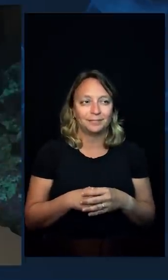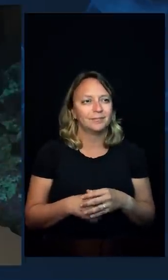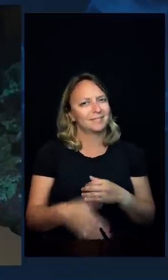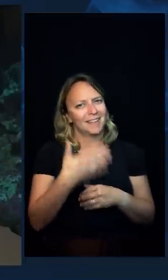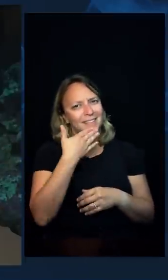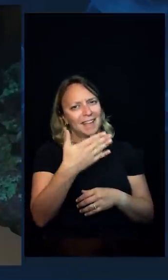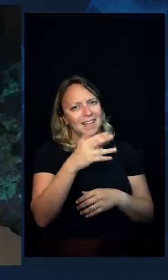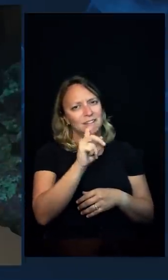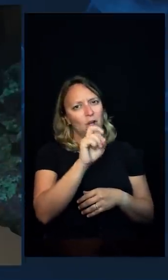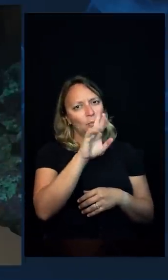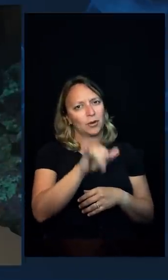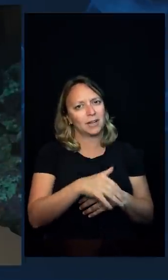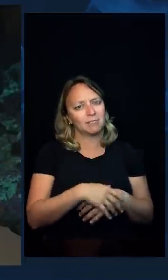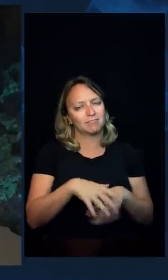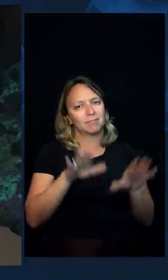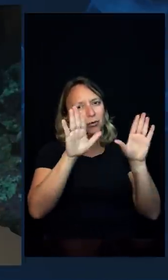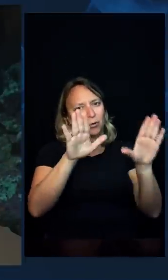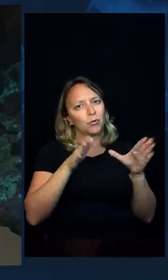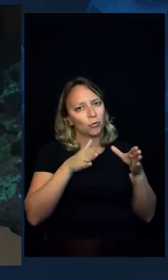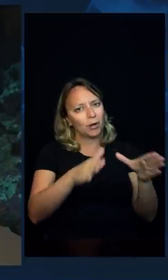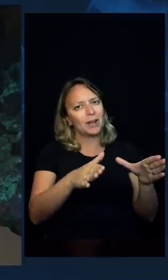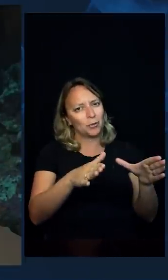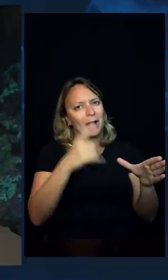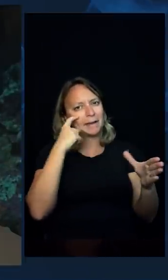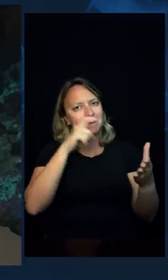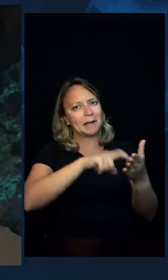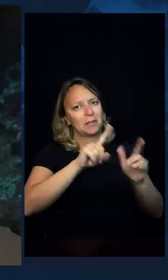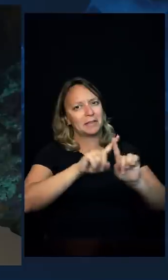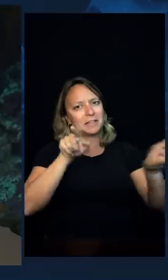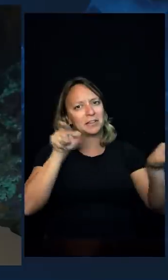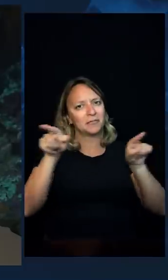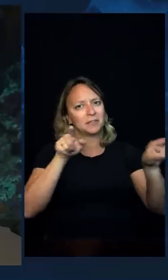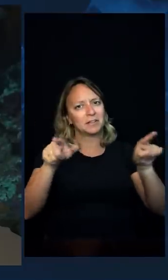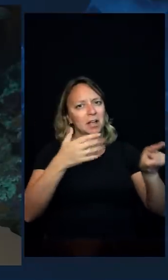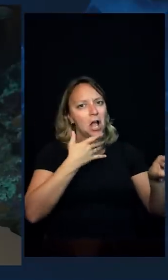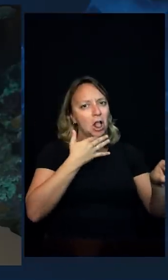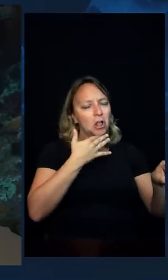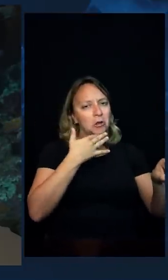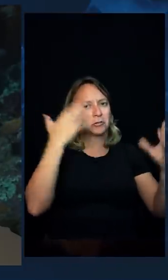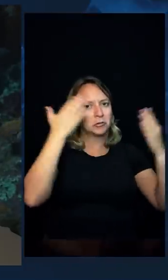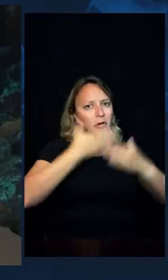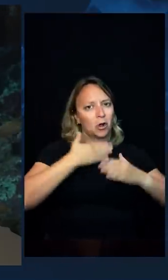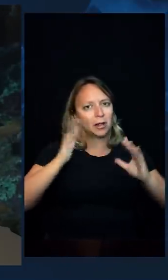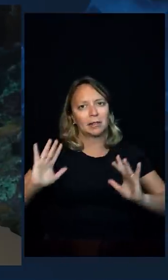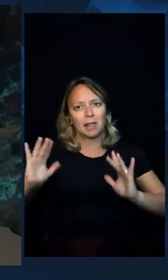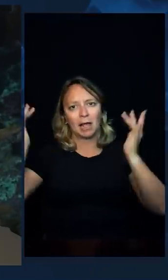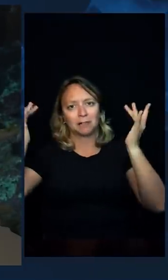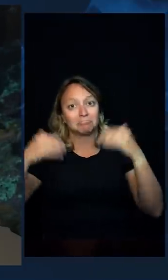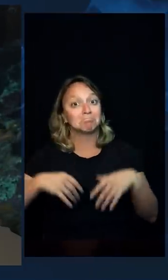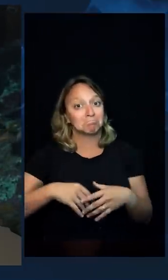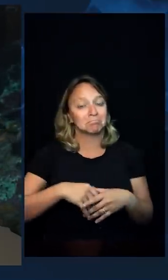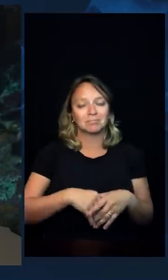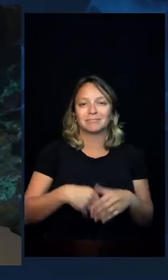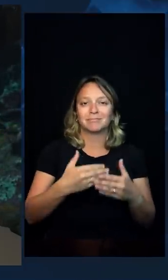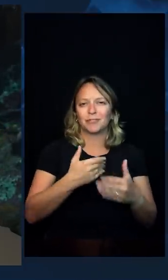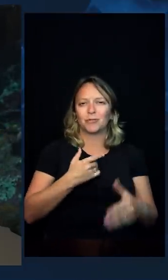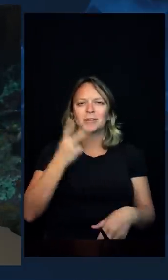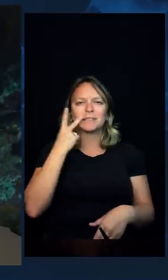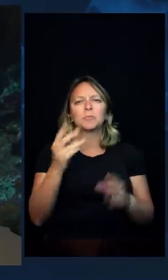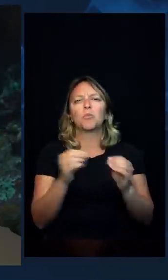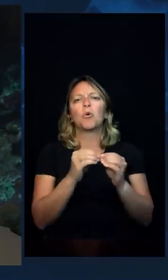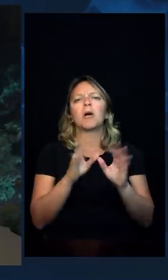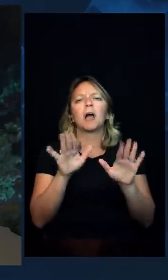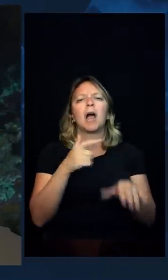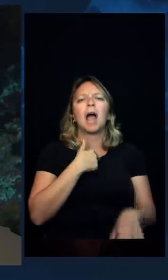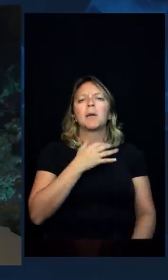Thanks, Aubrey. What a great way to tell the difference between Barney and Hogan. Now, before we see more, I'm a little curious to find